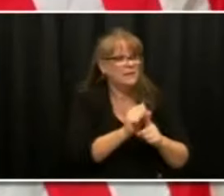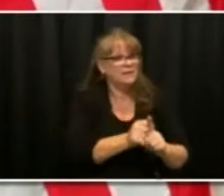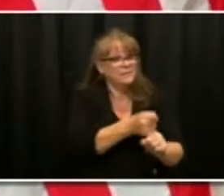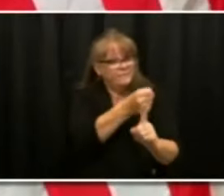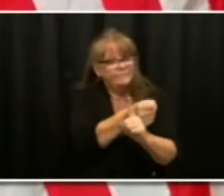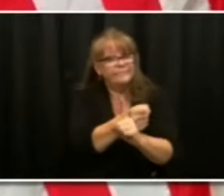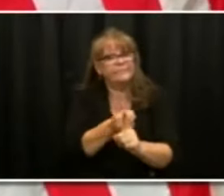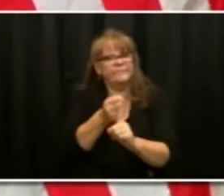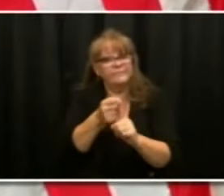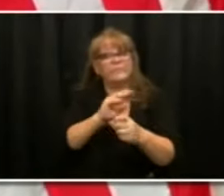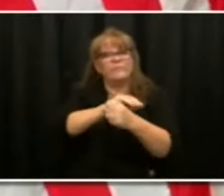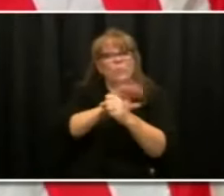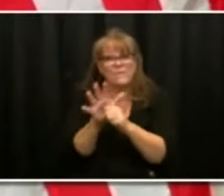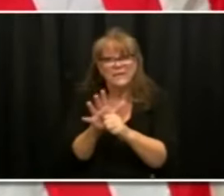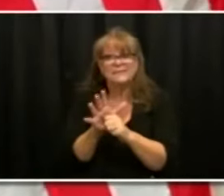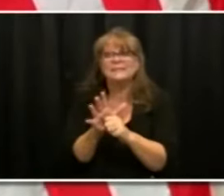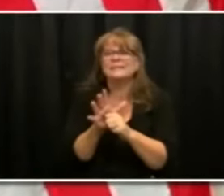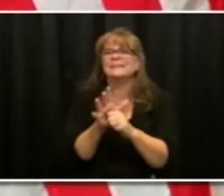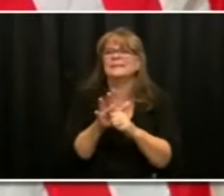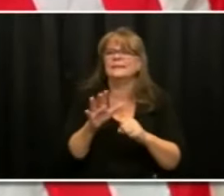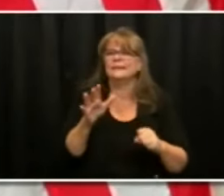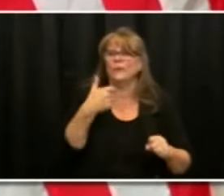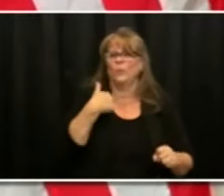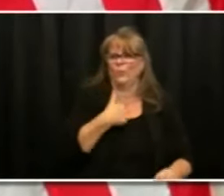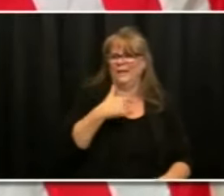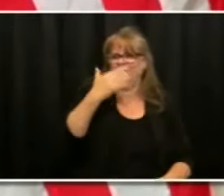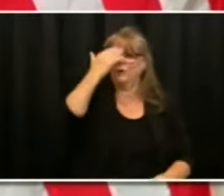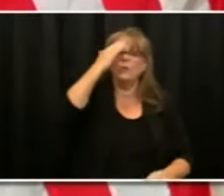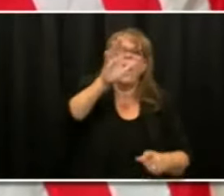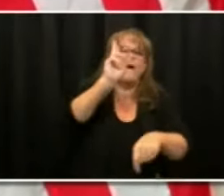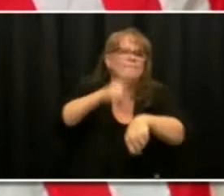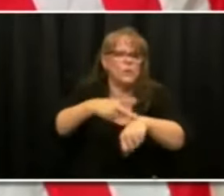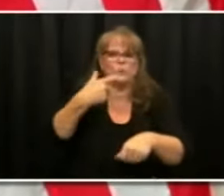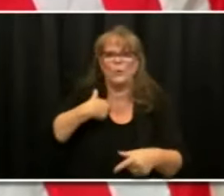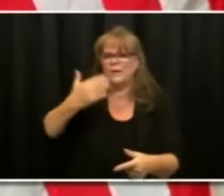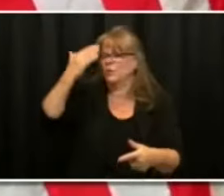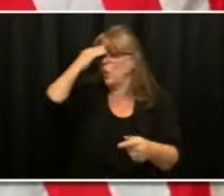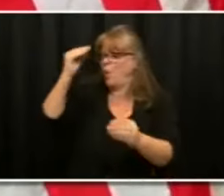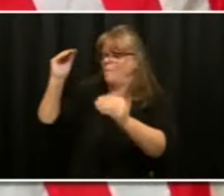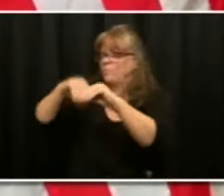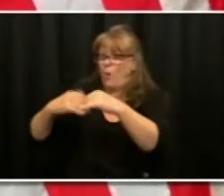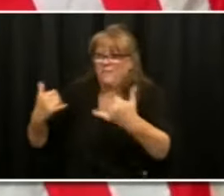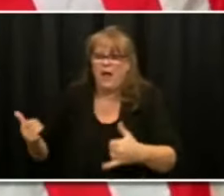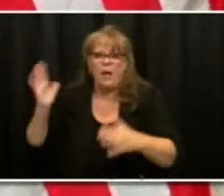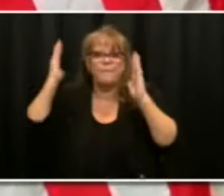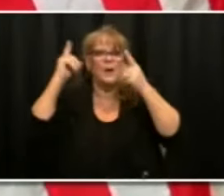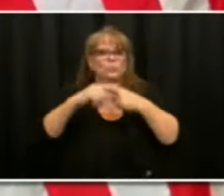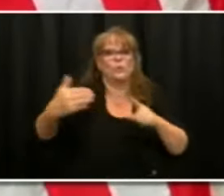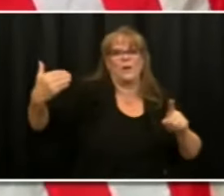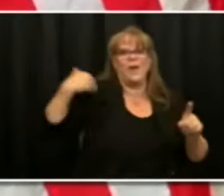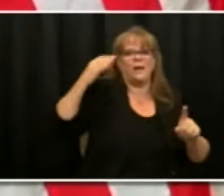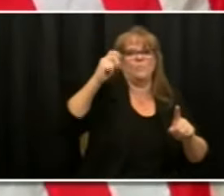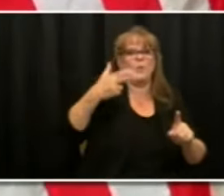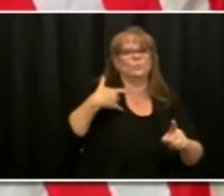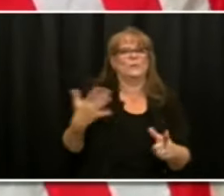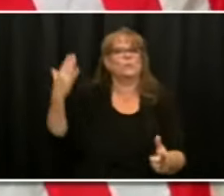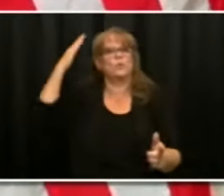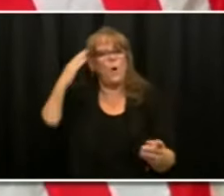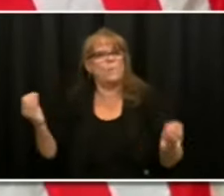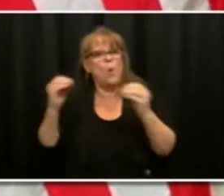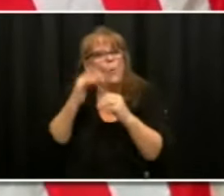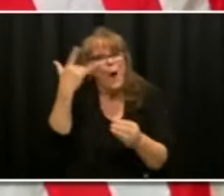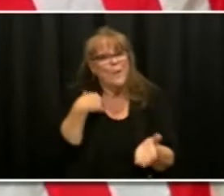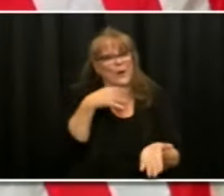it is now. Your odds are better over time. That's another reason to be safe now. There will be